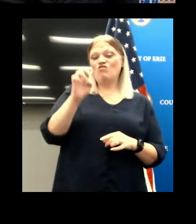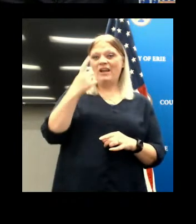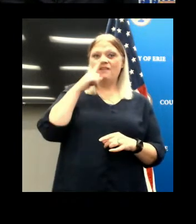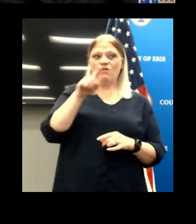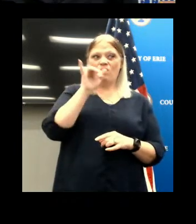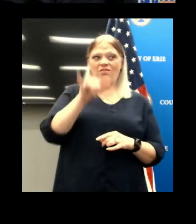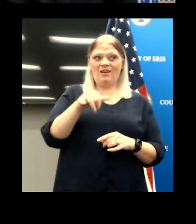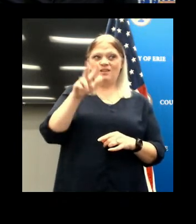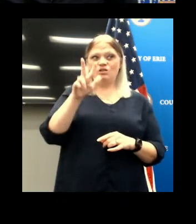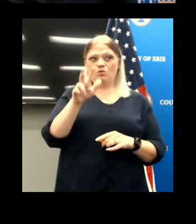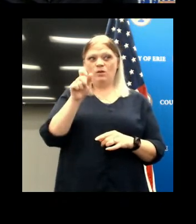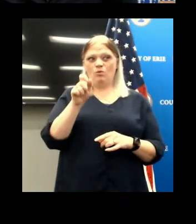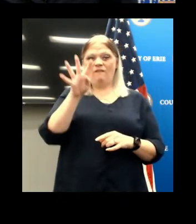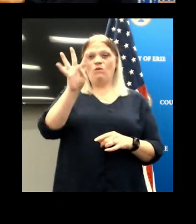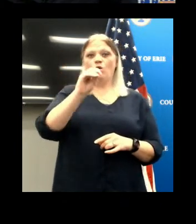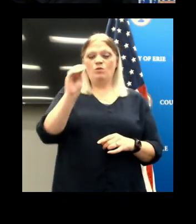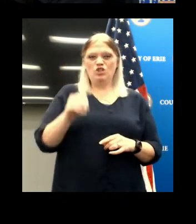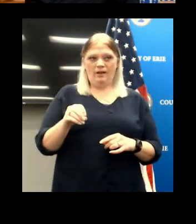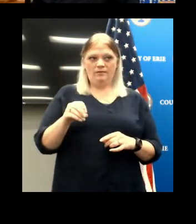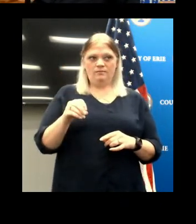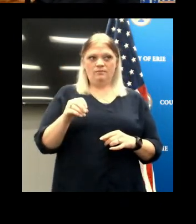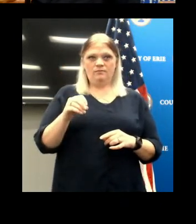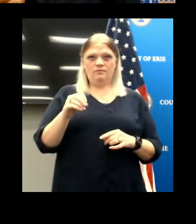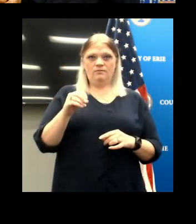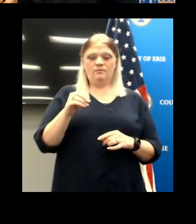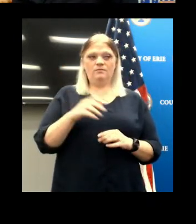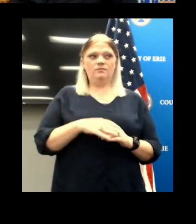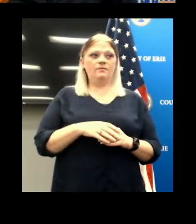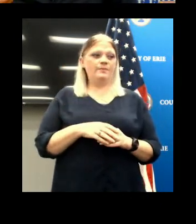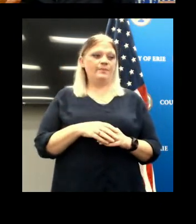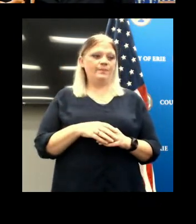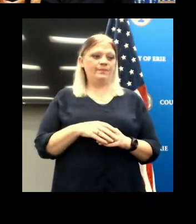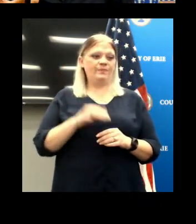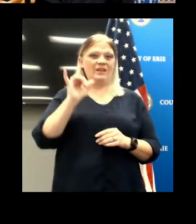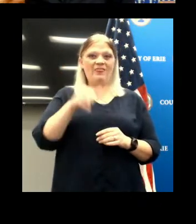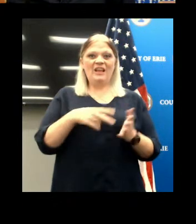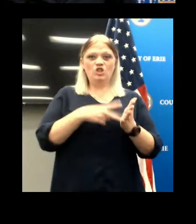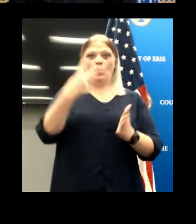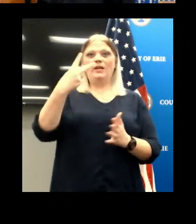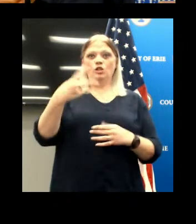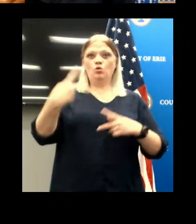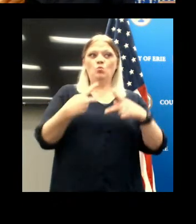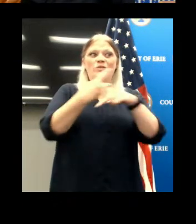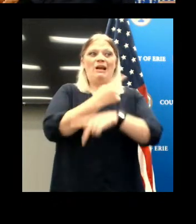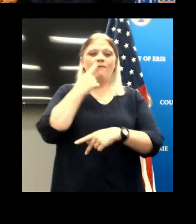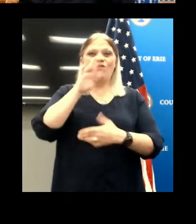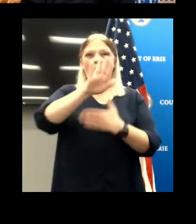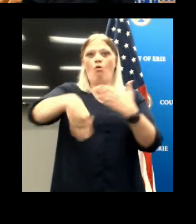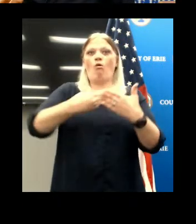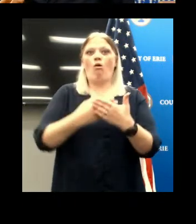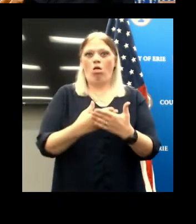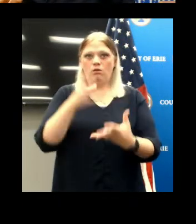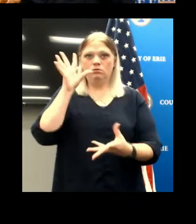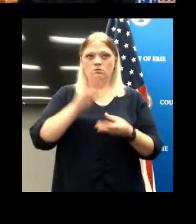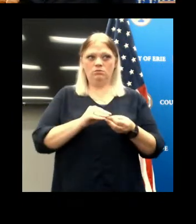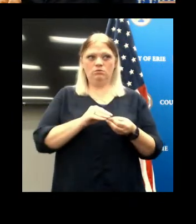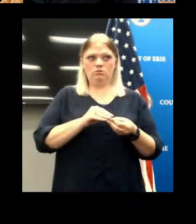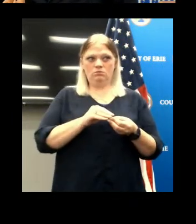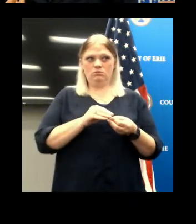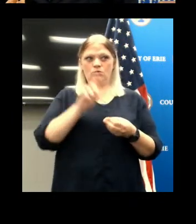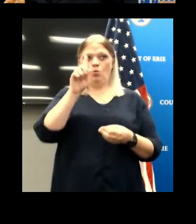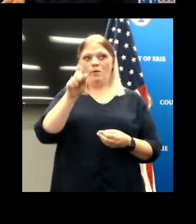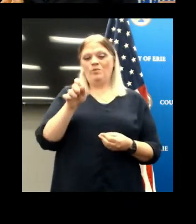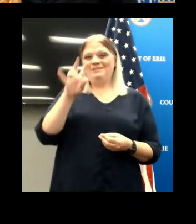was 3.4%, which was twice the total for what all were, which was